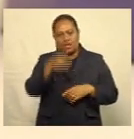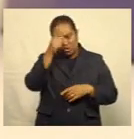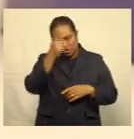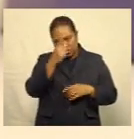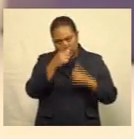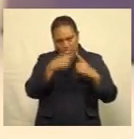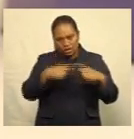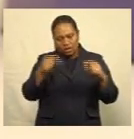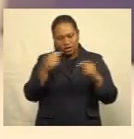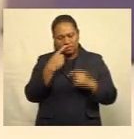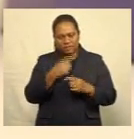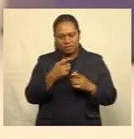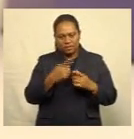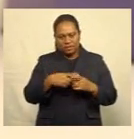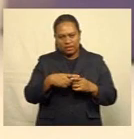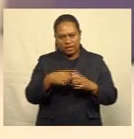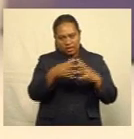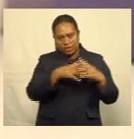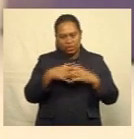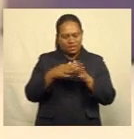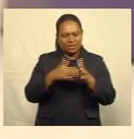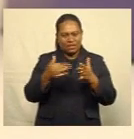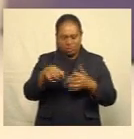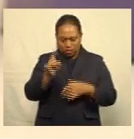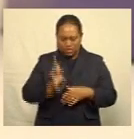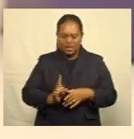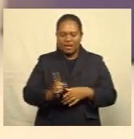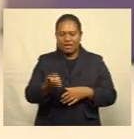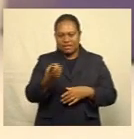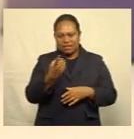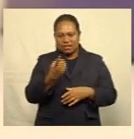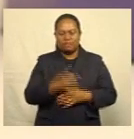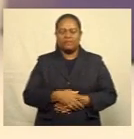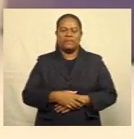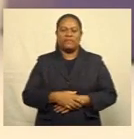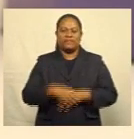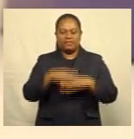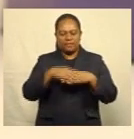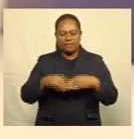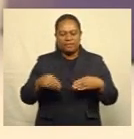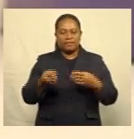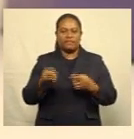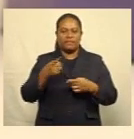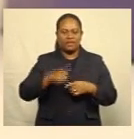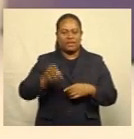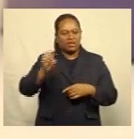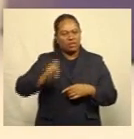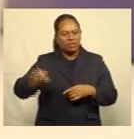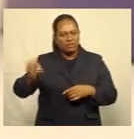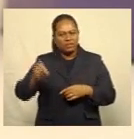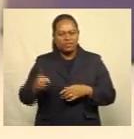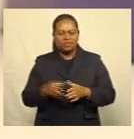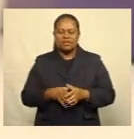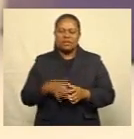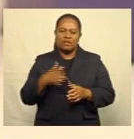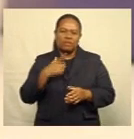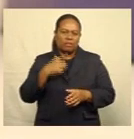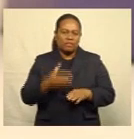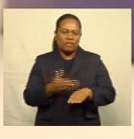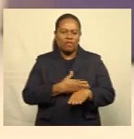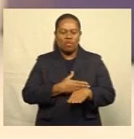tonight. The figures could support a positive outlook, but the dollar and the euro are unlikely to move much before the Fed's